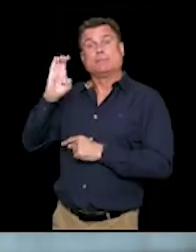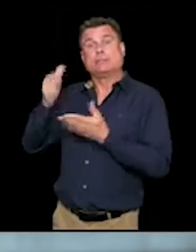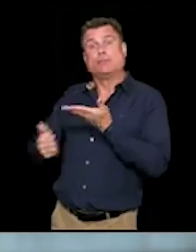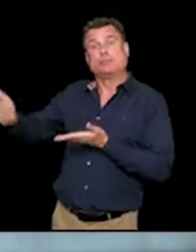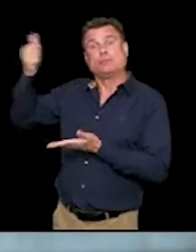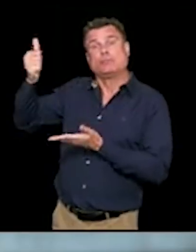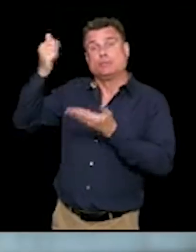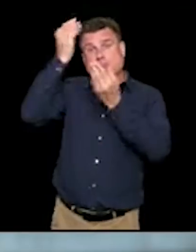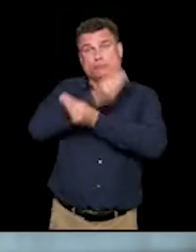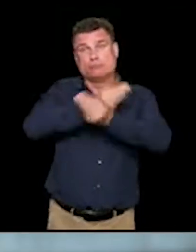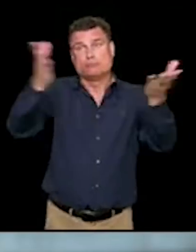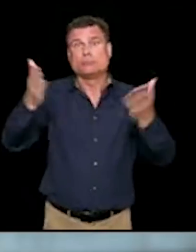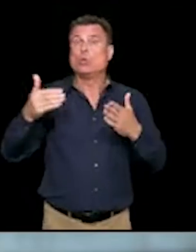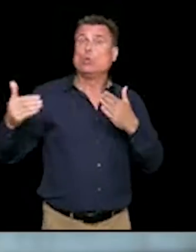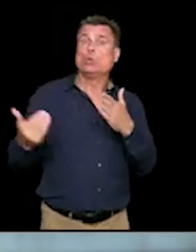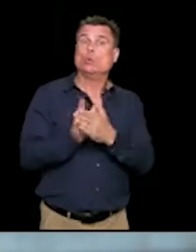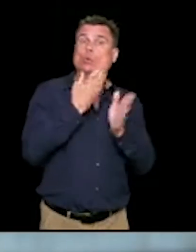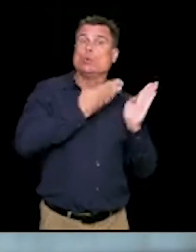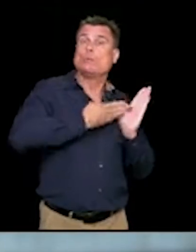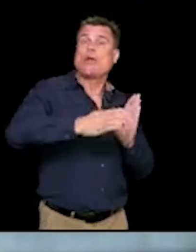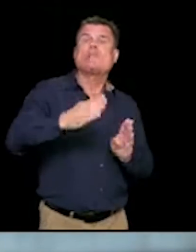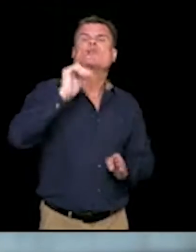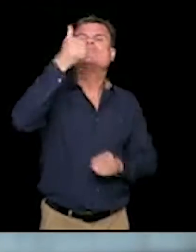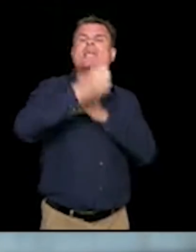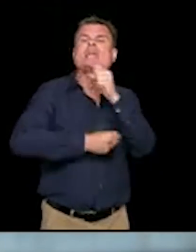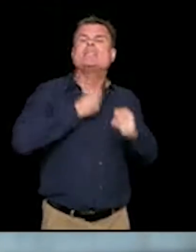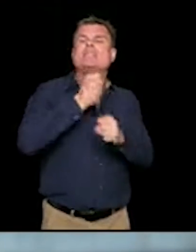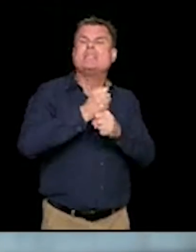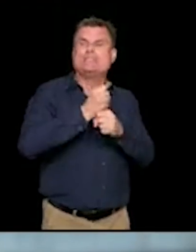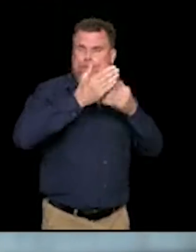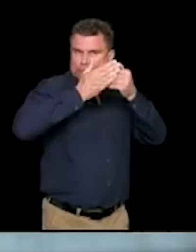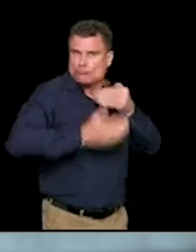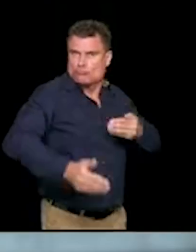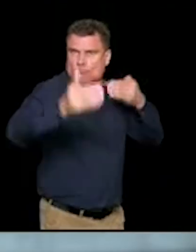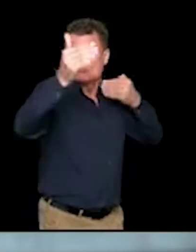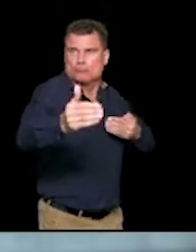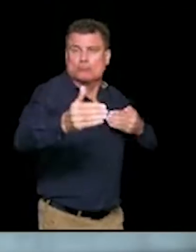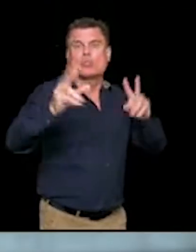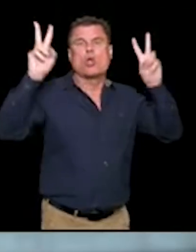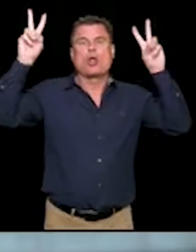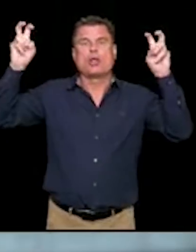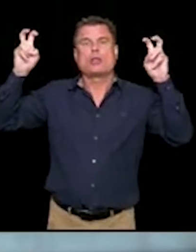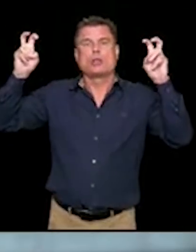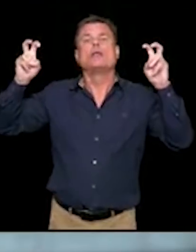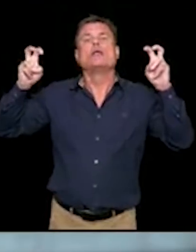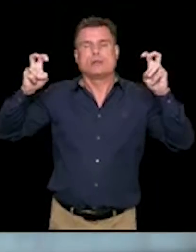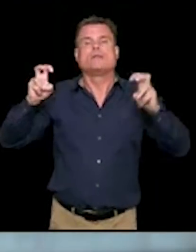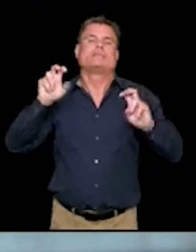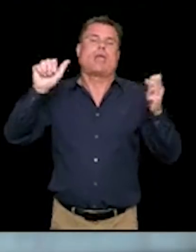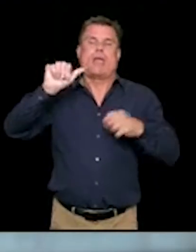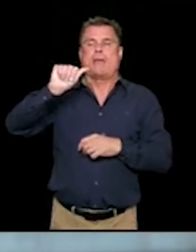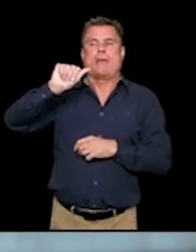Pathway to Hope, a 10-year plan for better mental health and addictions care in British Columbia.